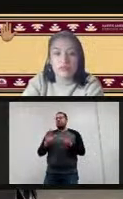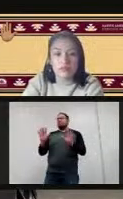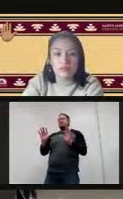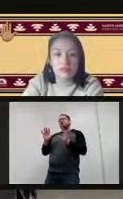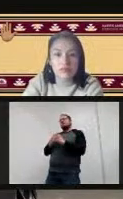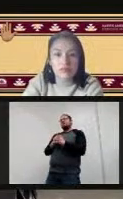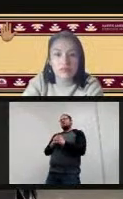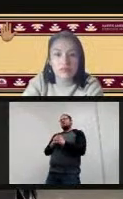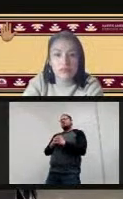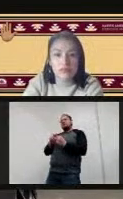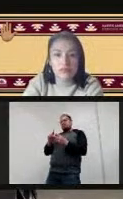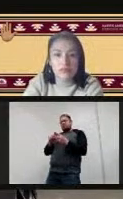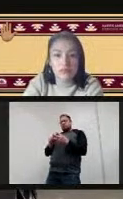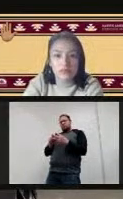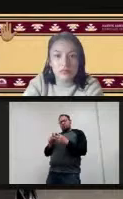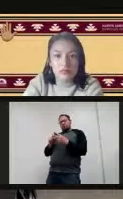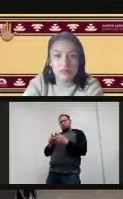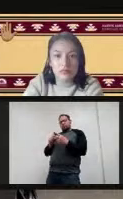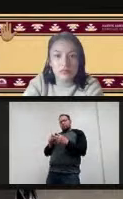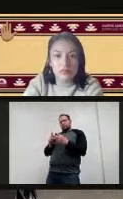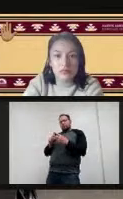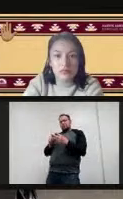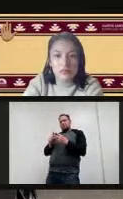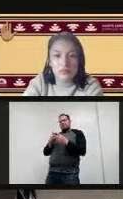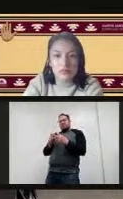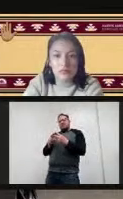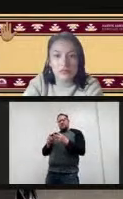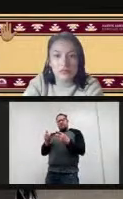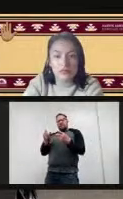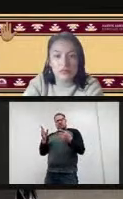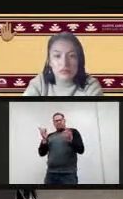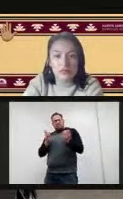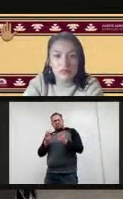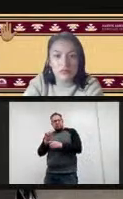So to those two points where Chair Ashley